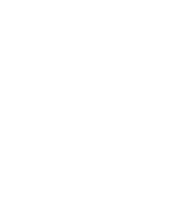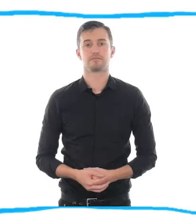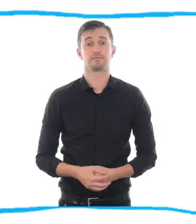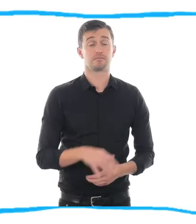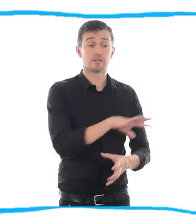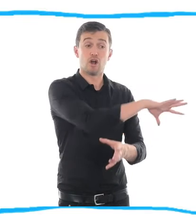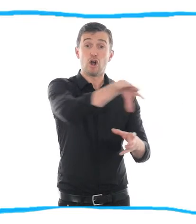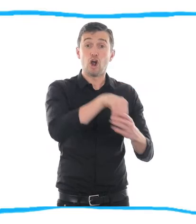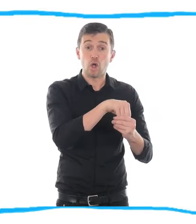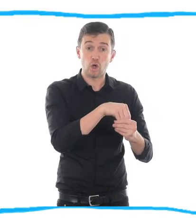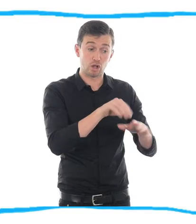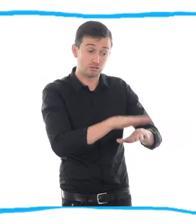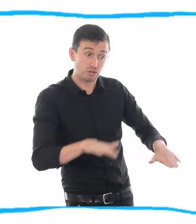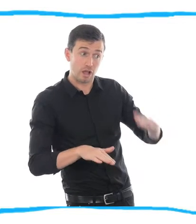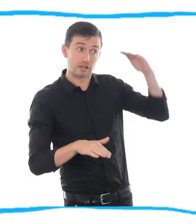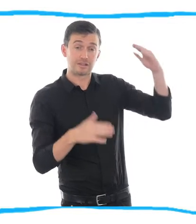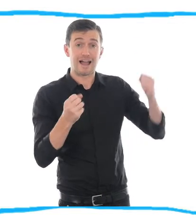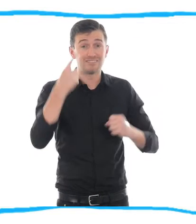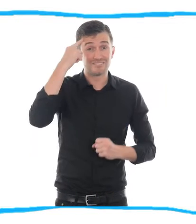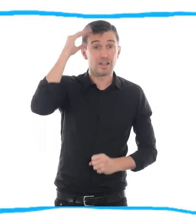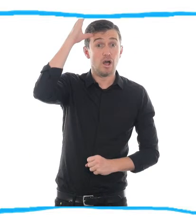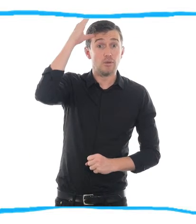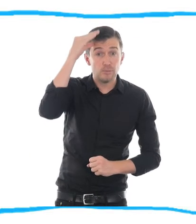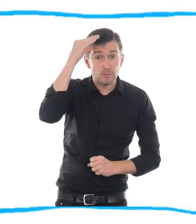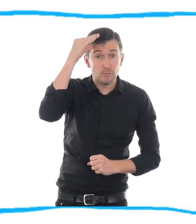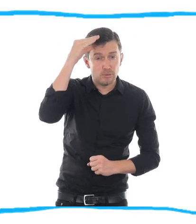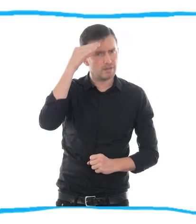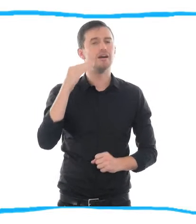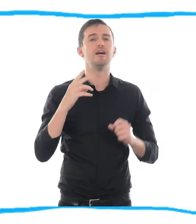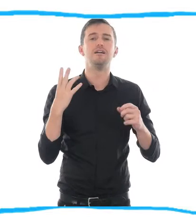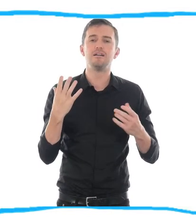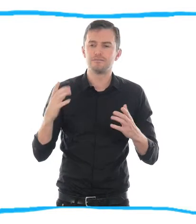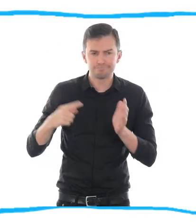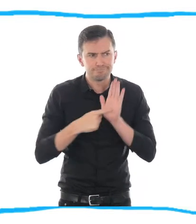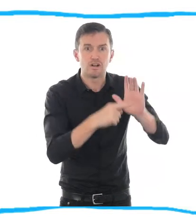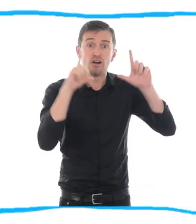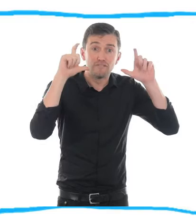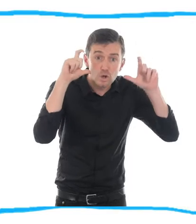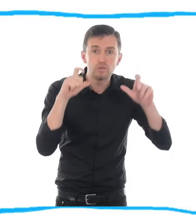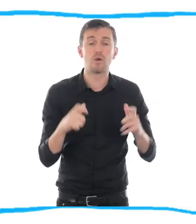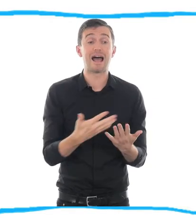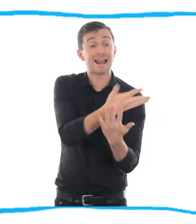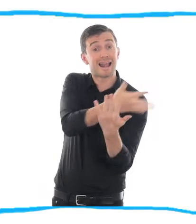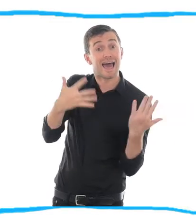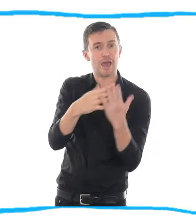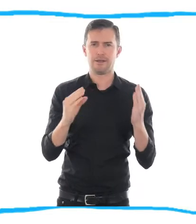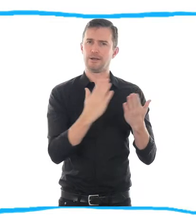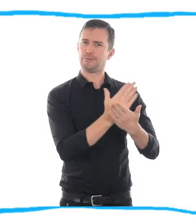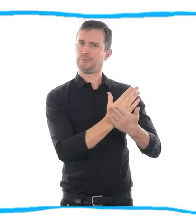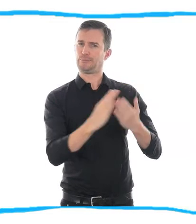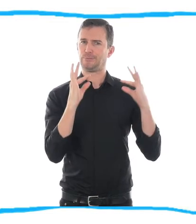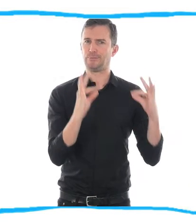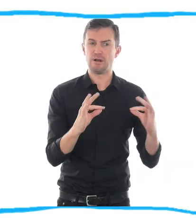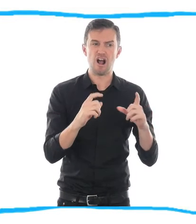To be more inclusive of children and adults with intellectual impairments, use pictures, clear language rather than acronyms or jargon, and be patient